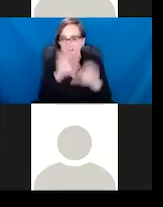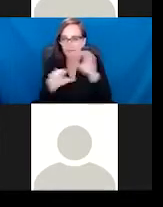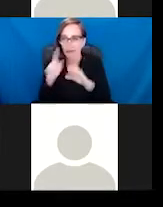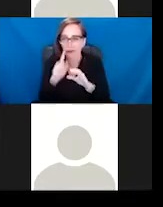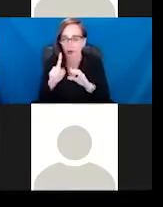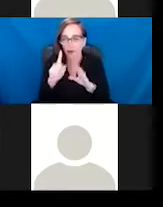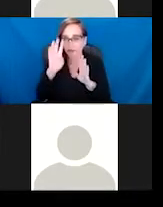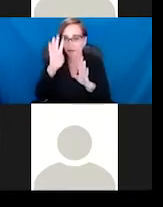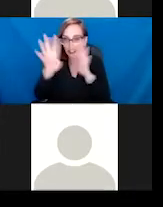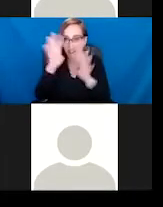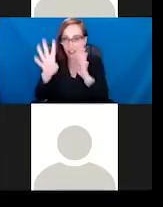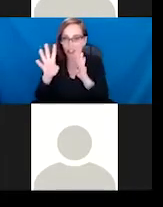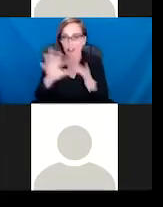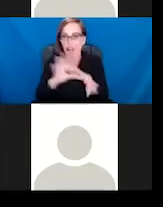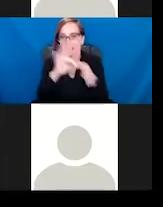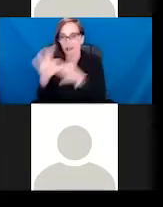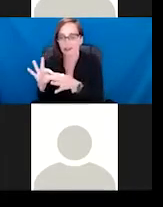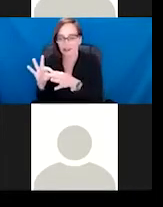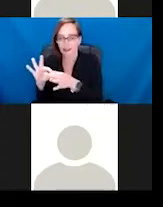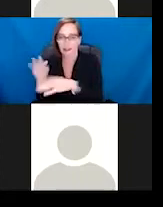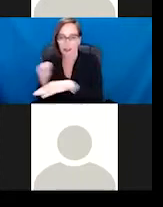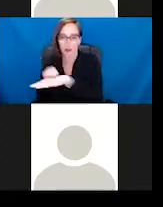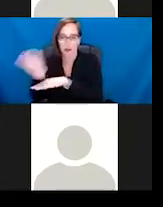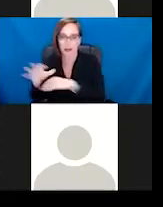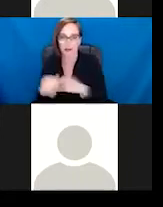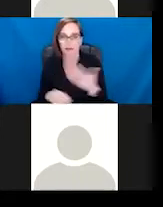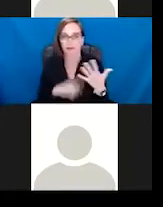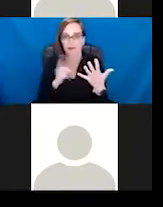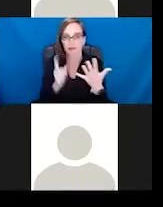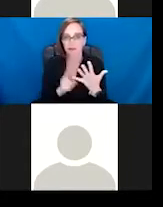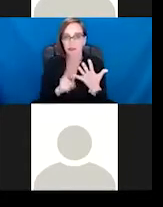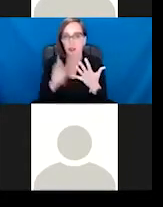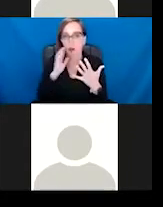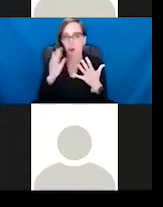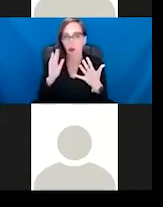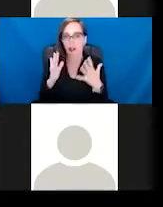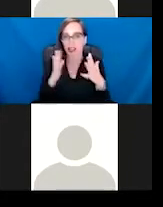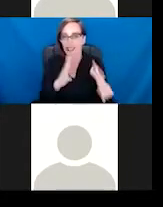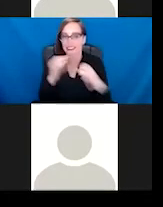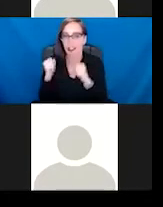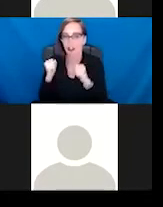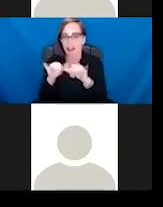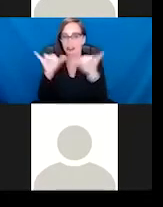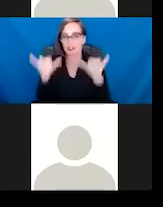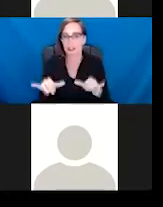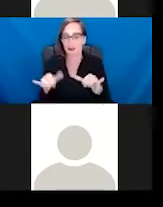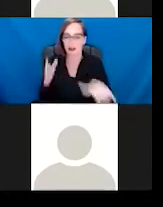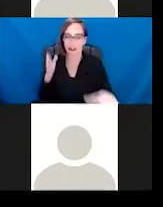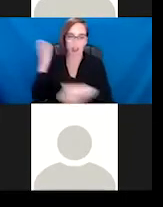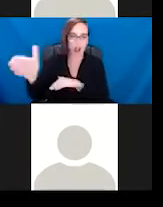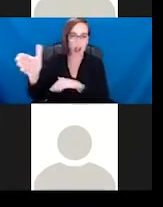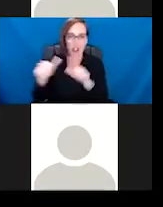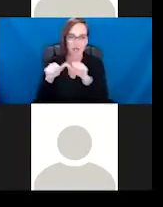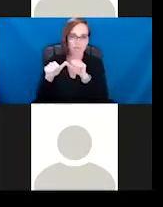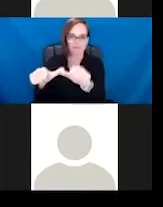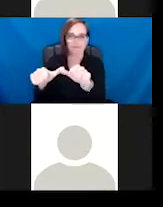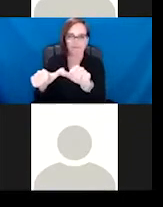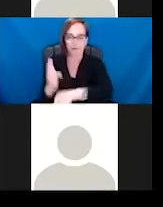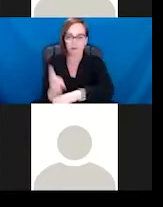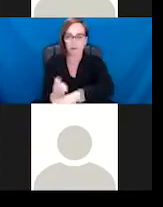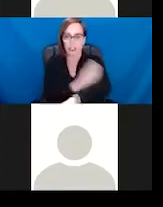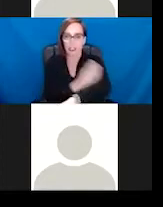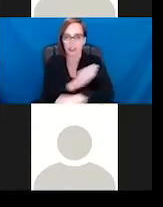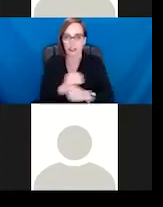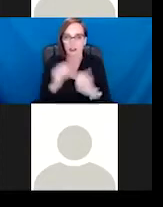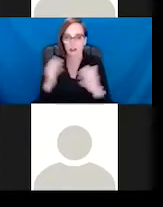impact? Will this idea accelerate systemic long-term changes? Will this idea perhaps